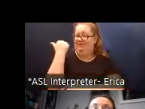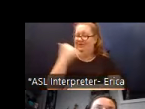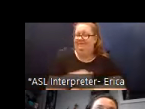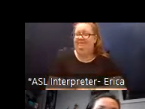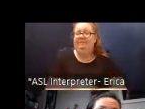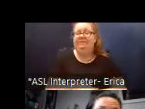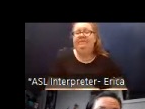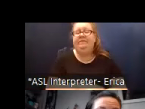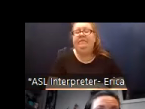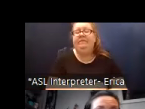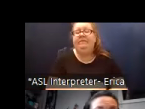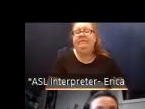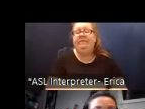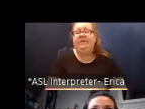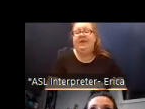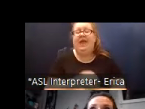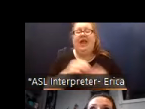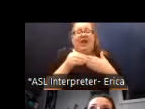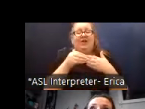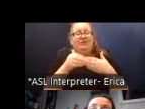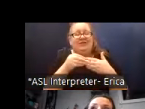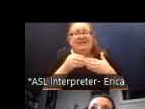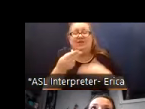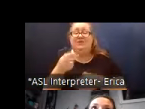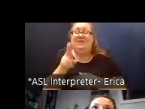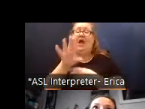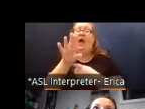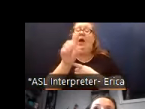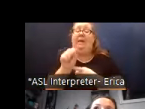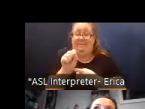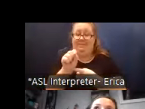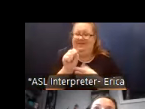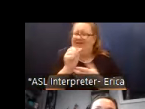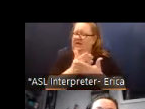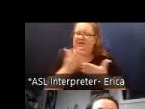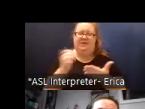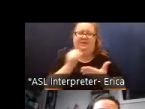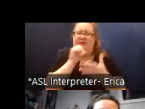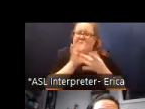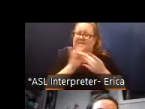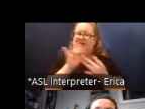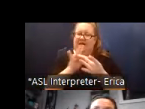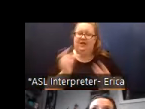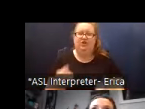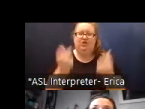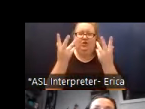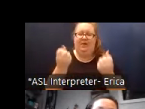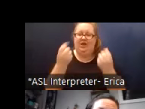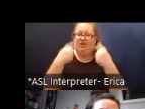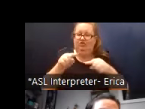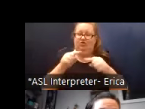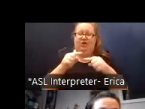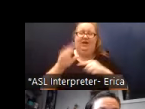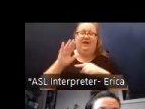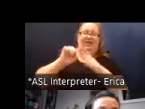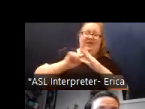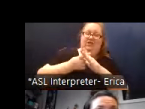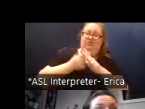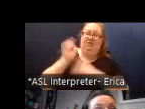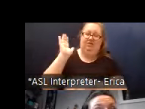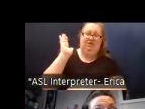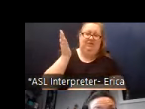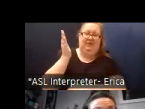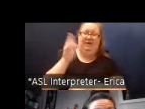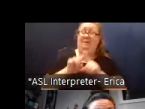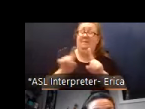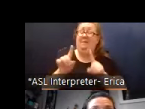And resilience hubs is something that we didn't talk too much about during the introductory presentation, but that has been a